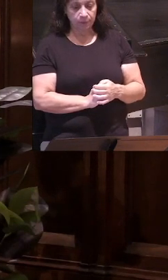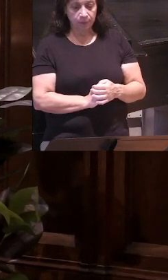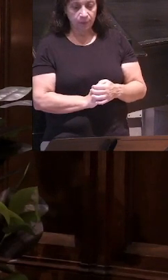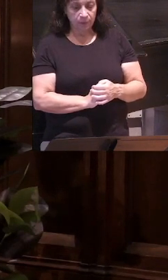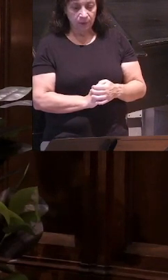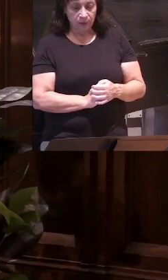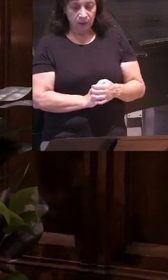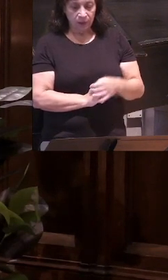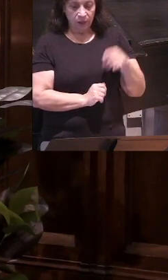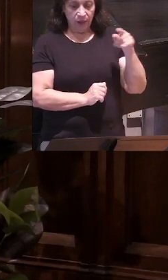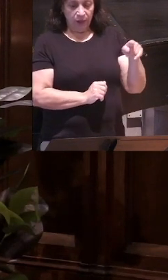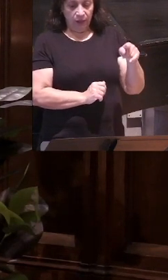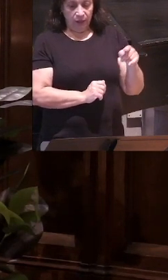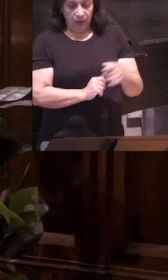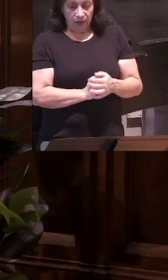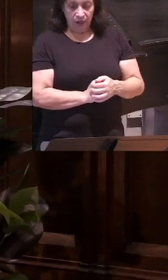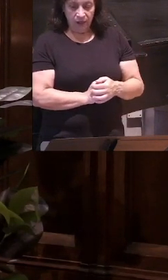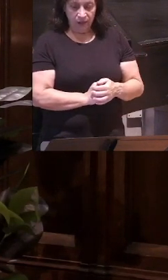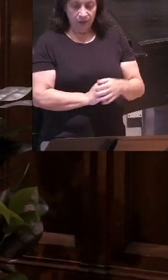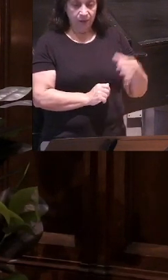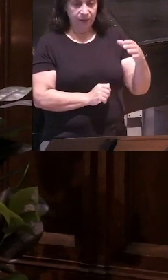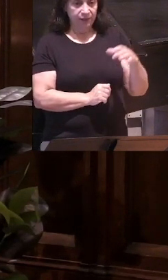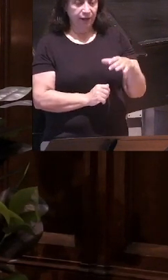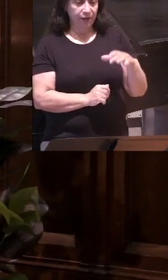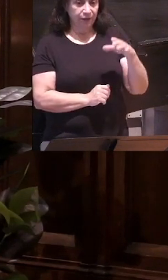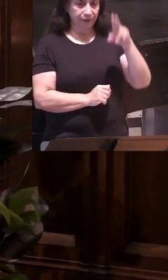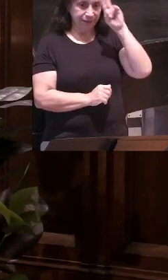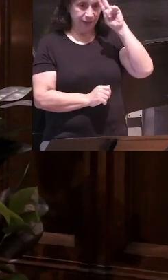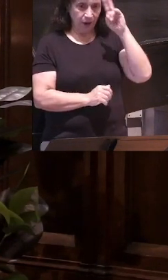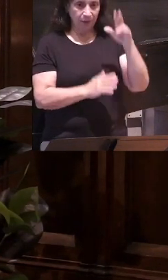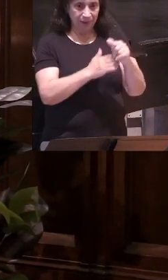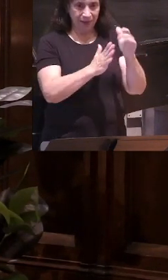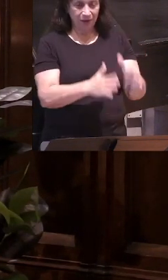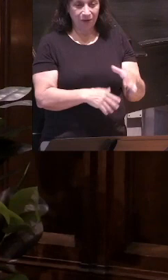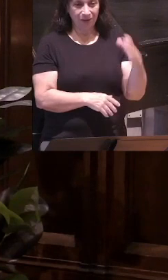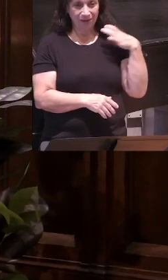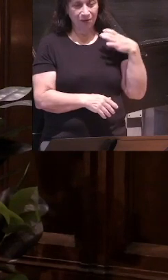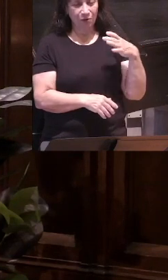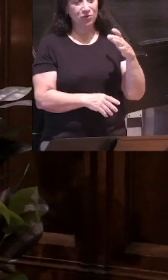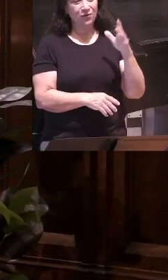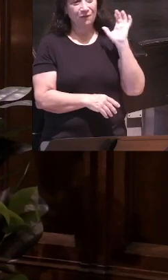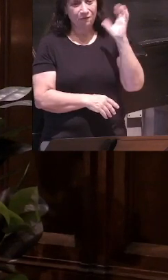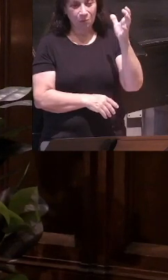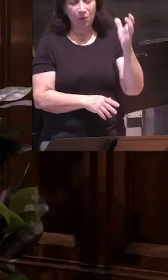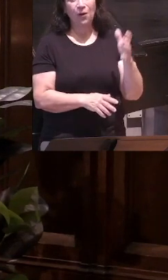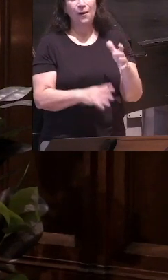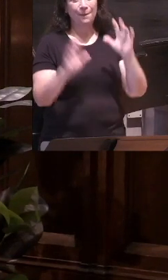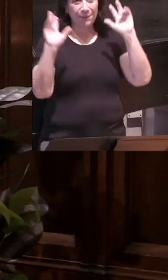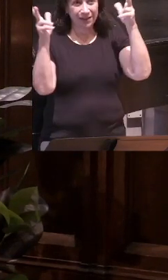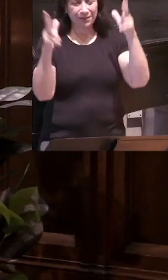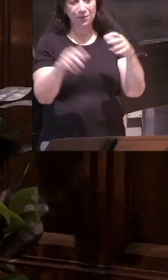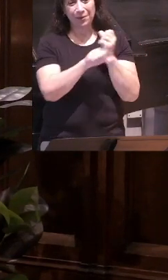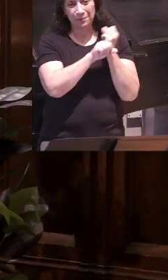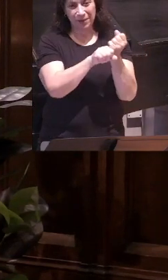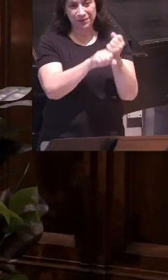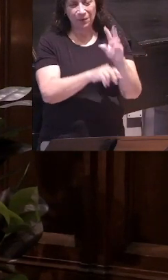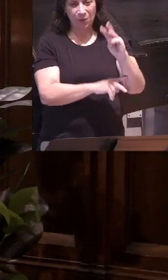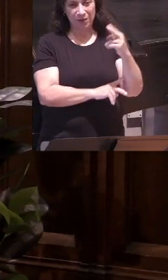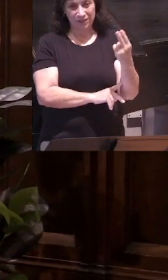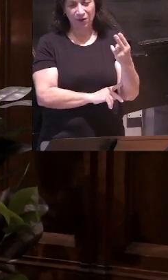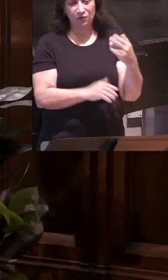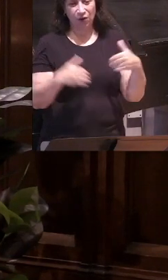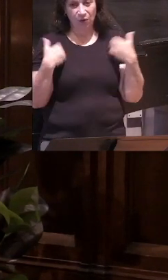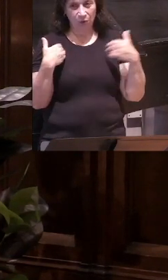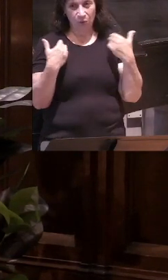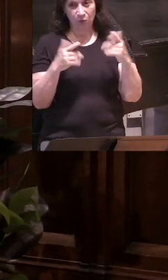Connecticut. He was a Cub Scout leader, and he coached football, basketball, and baseball in the West Hartford